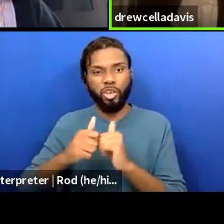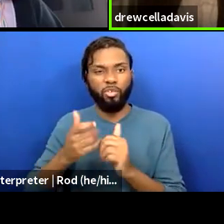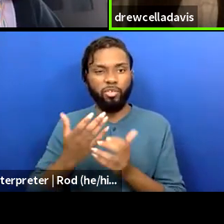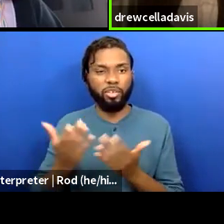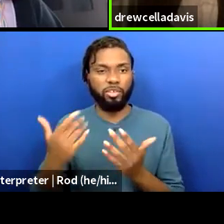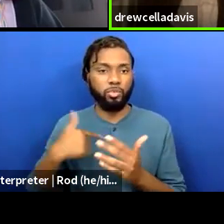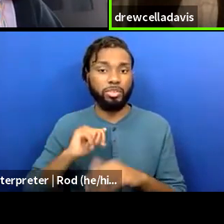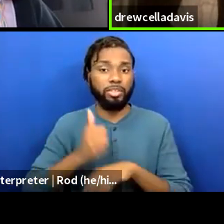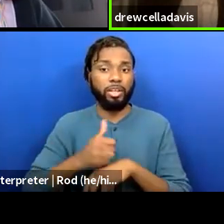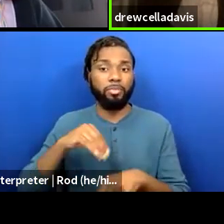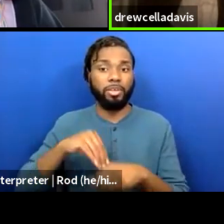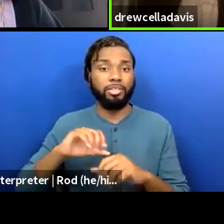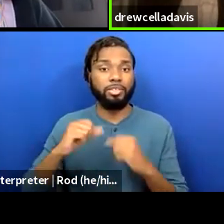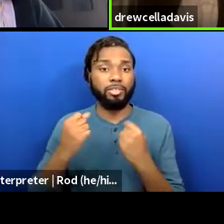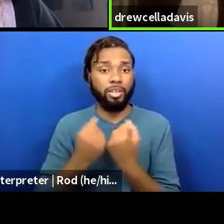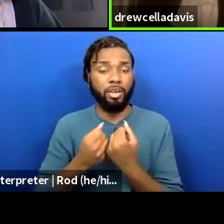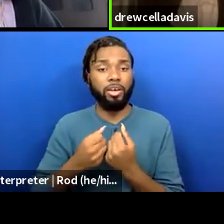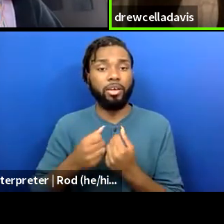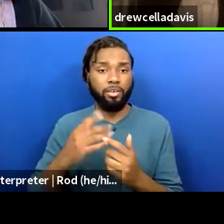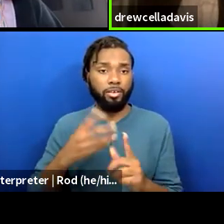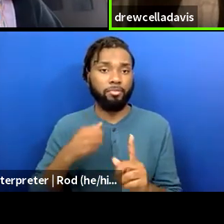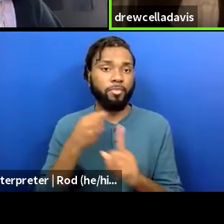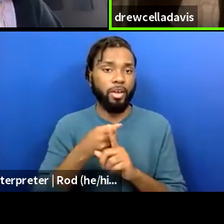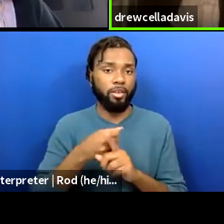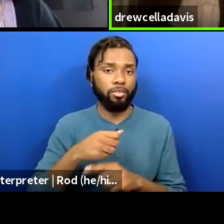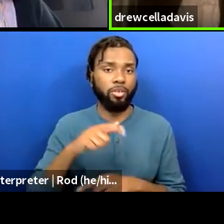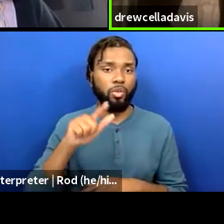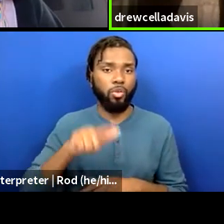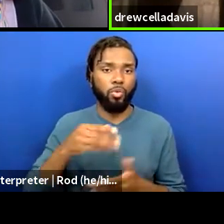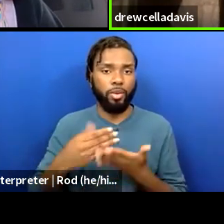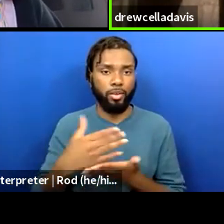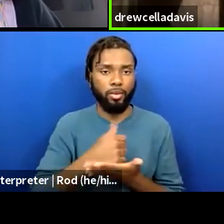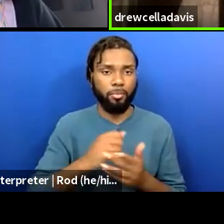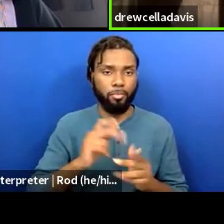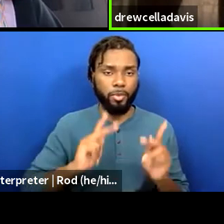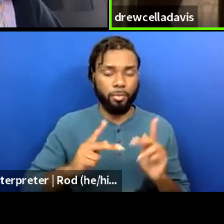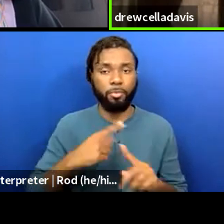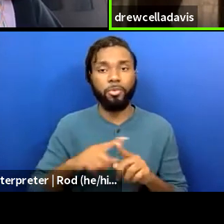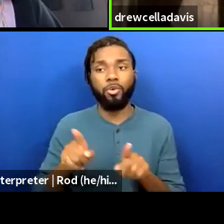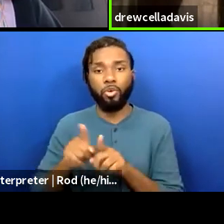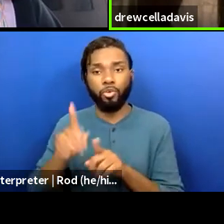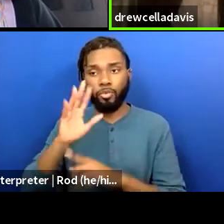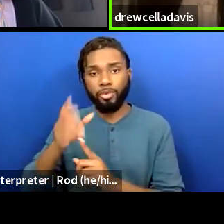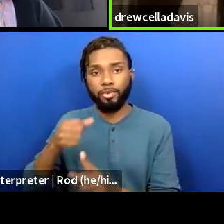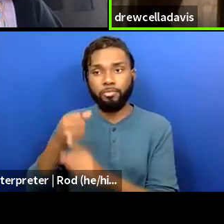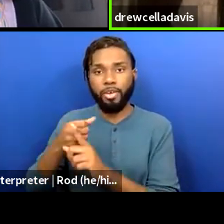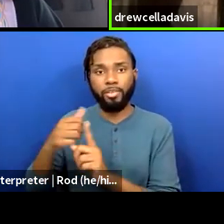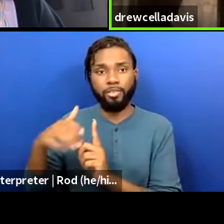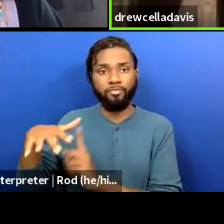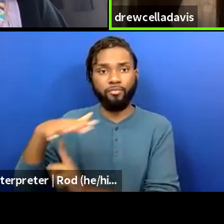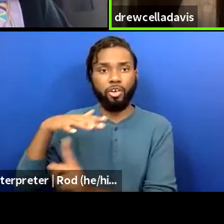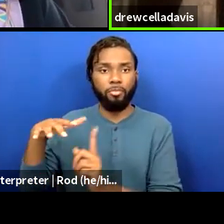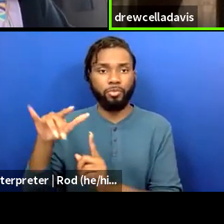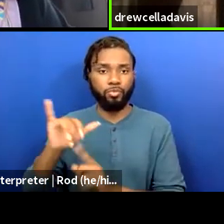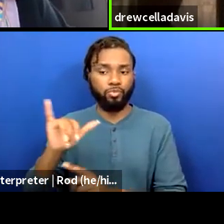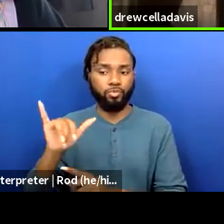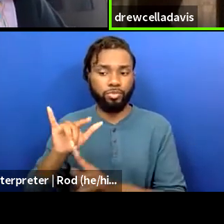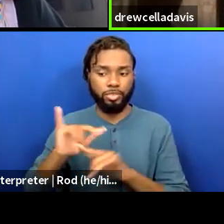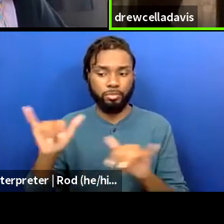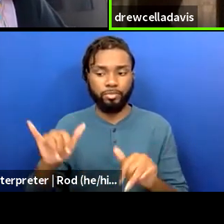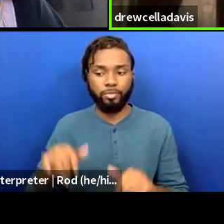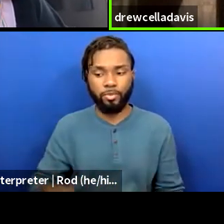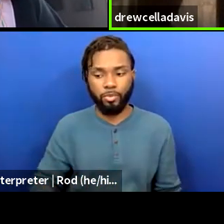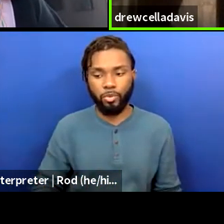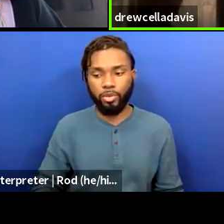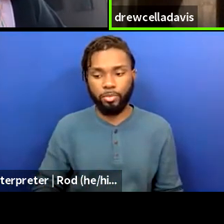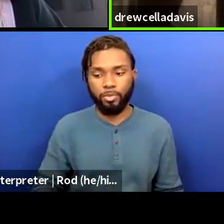both affecting low-income people and also affecting the environment at the same time.